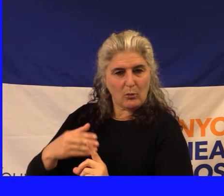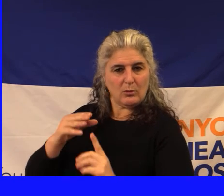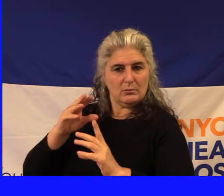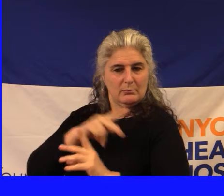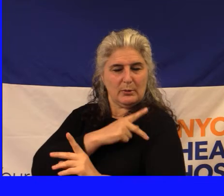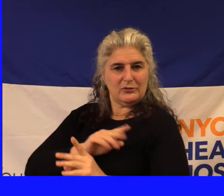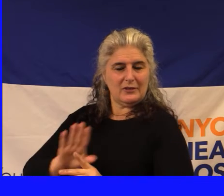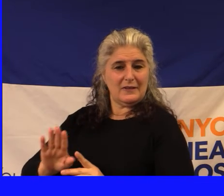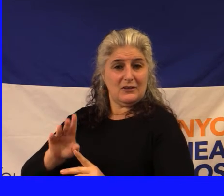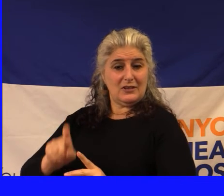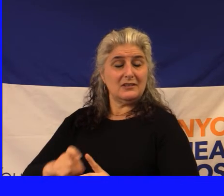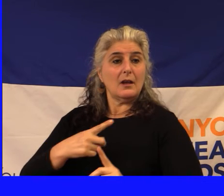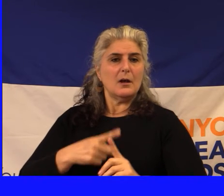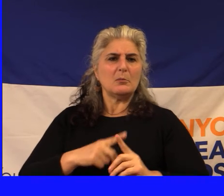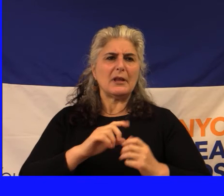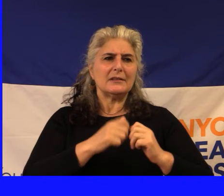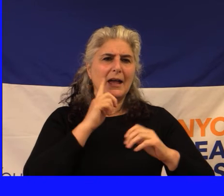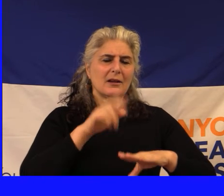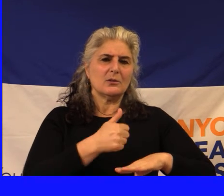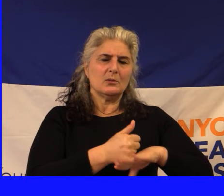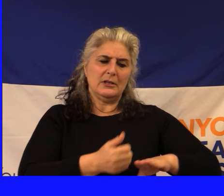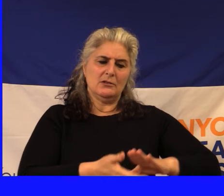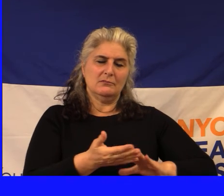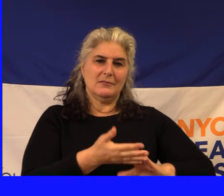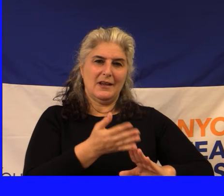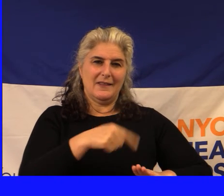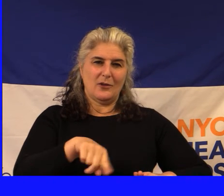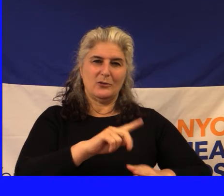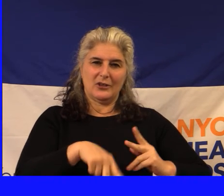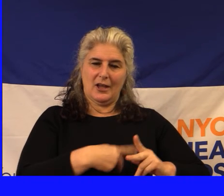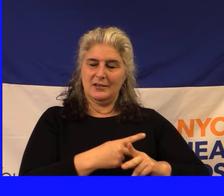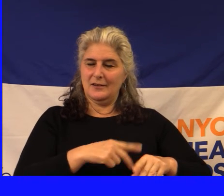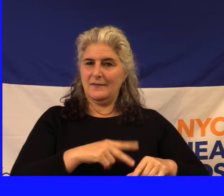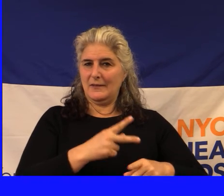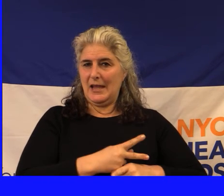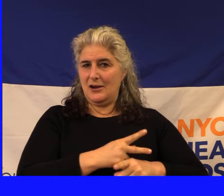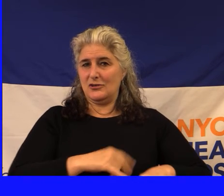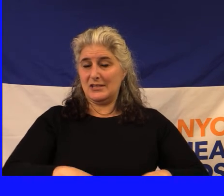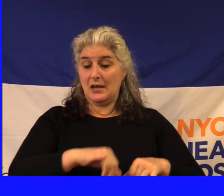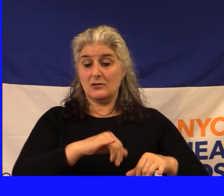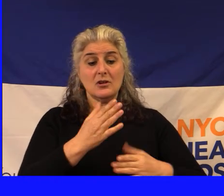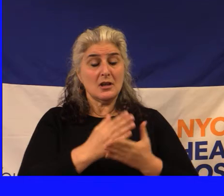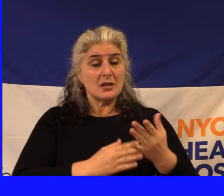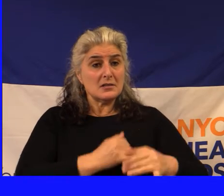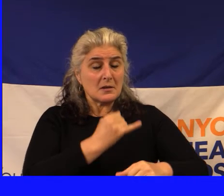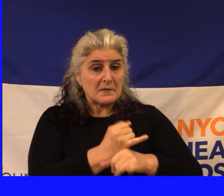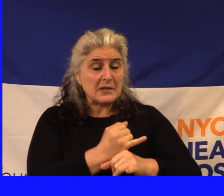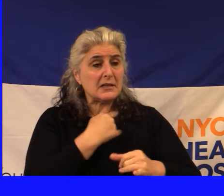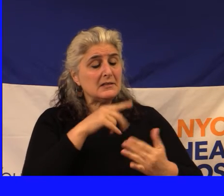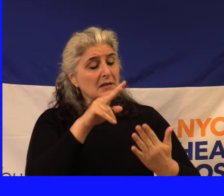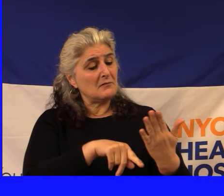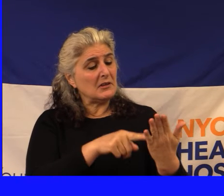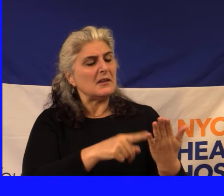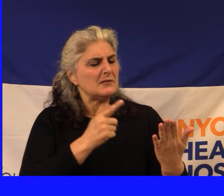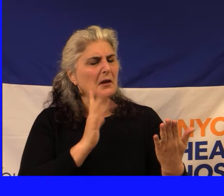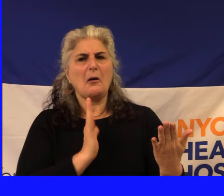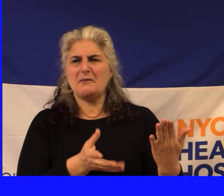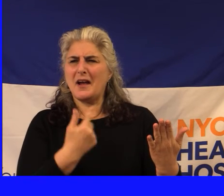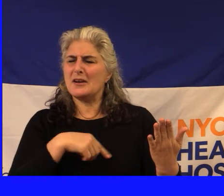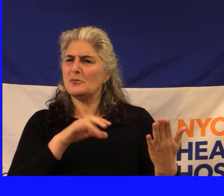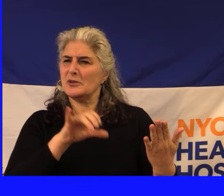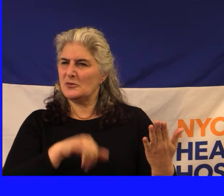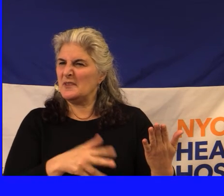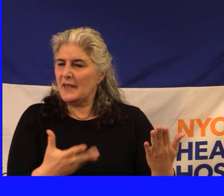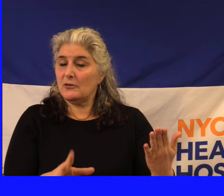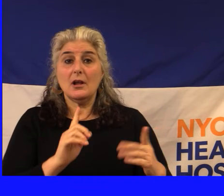for implementation of these care standards. Some facilities will be able to read it and say, we're doing this already. Other facilities,